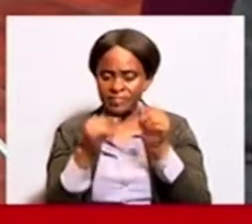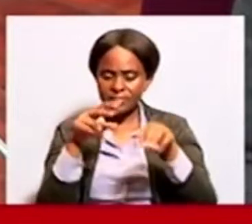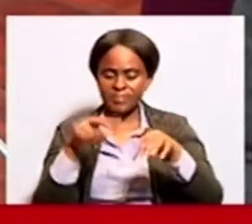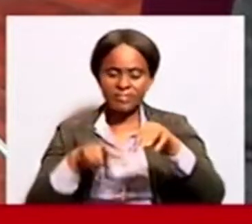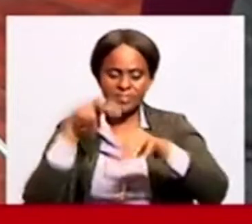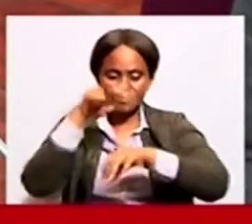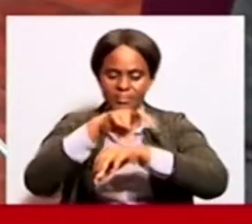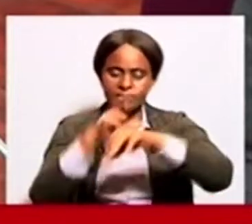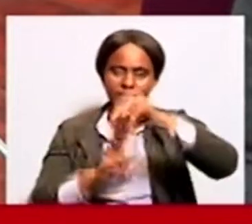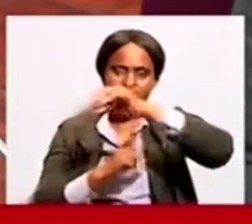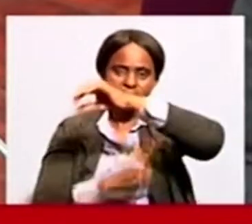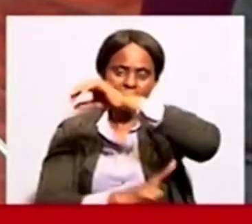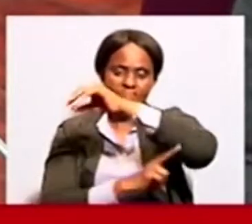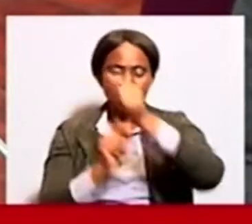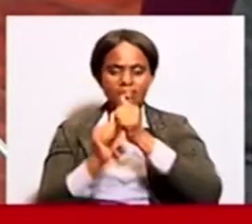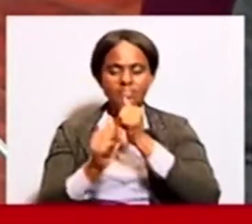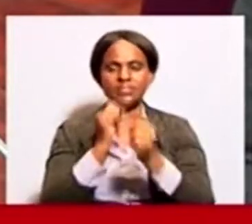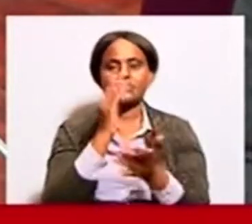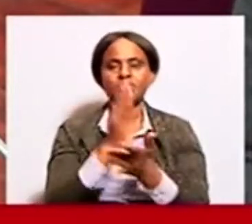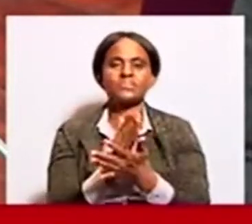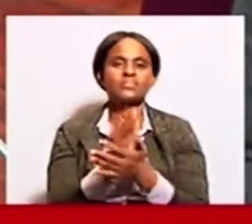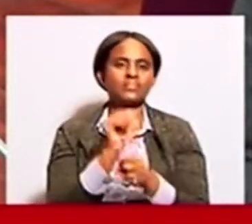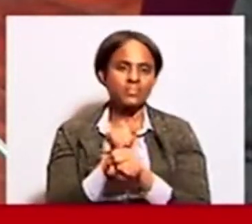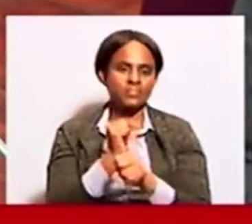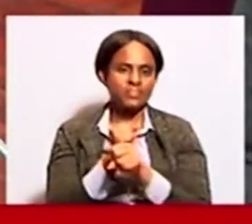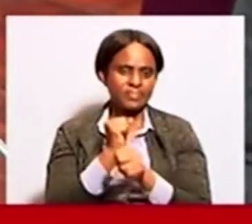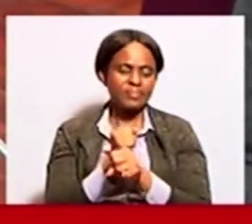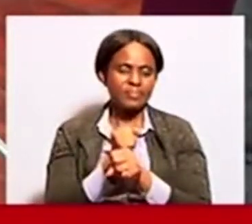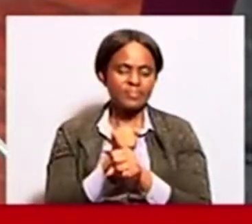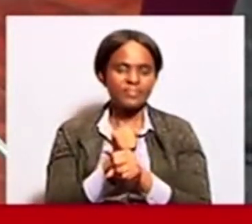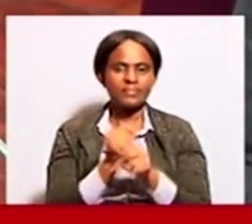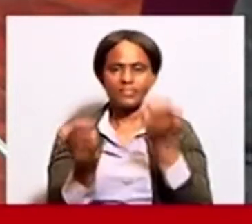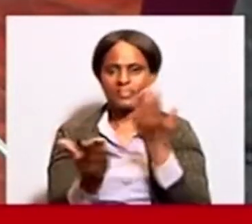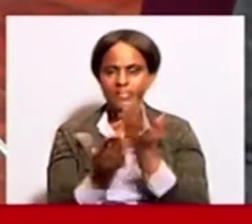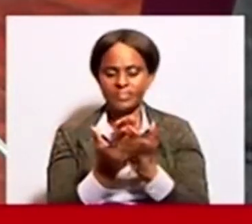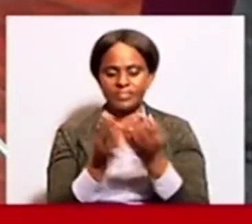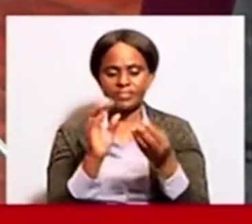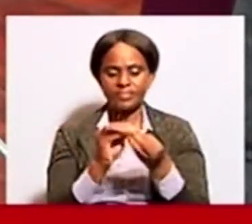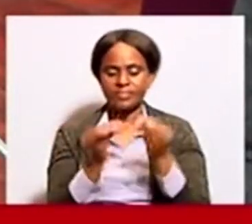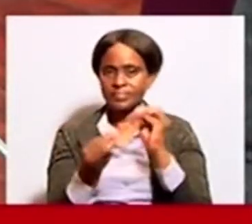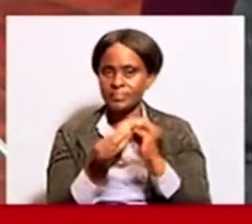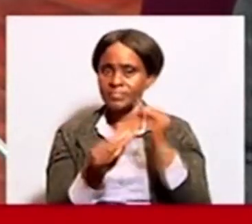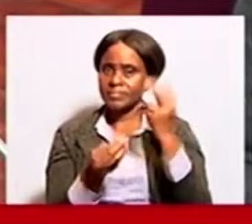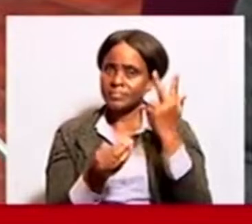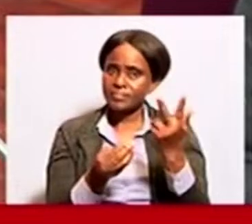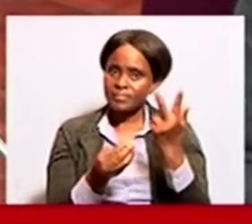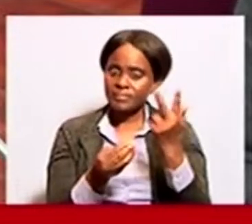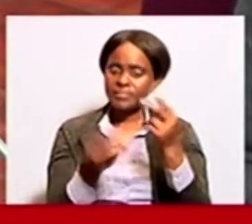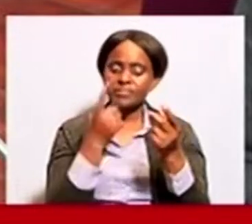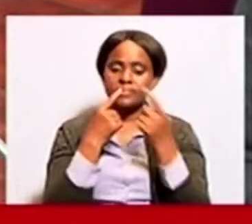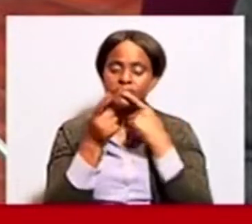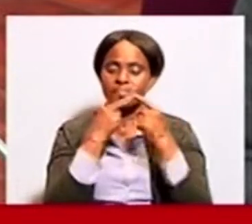point, which interrupted the works. Appendix